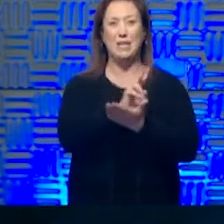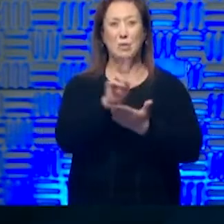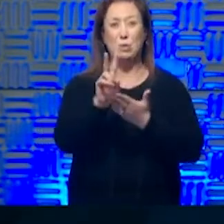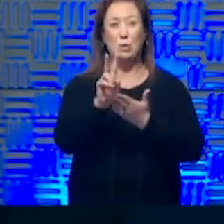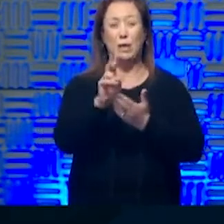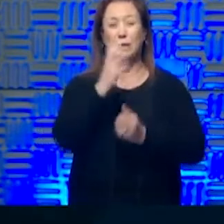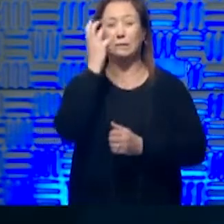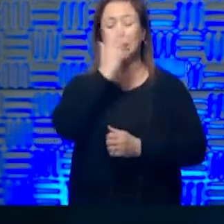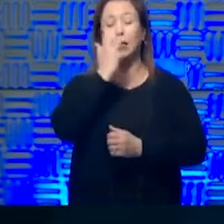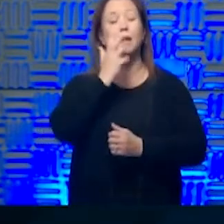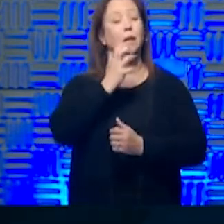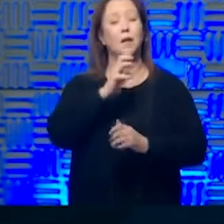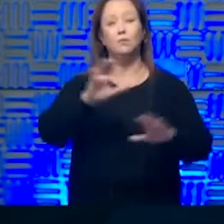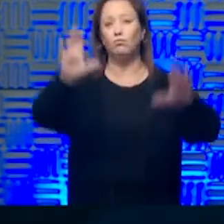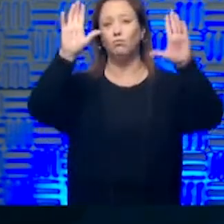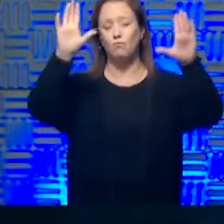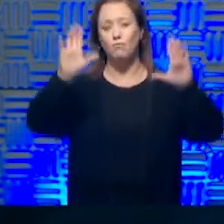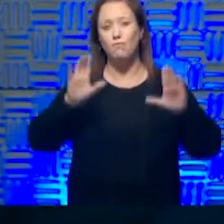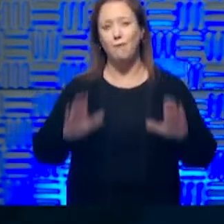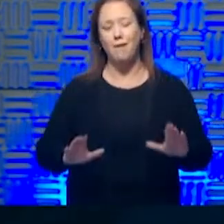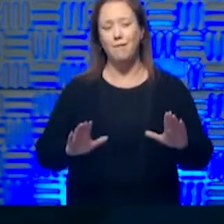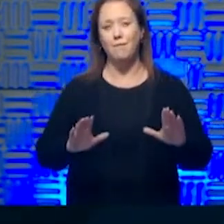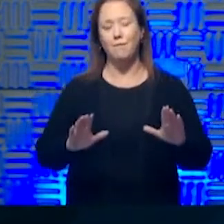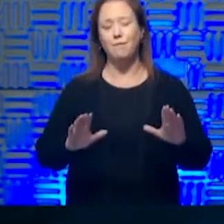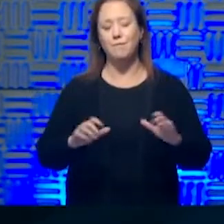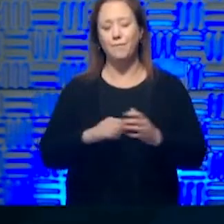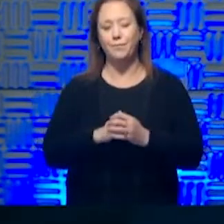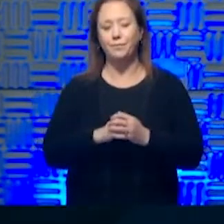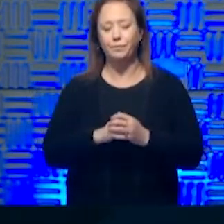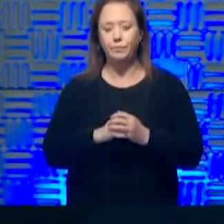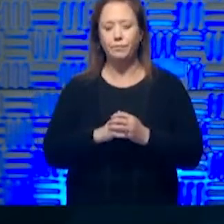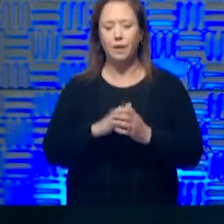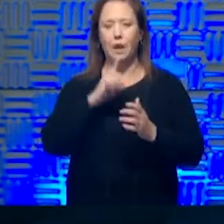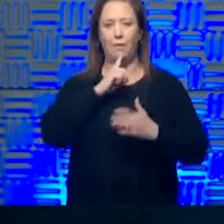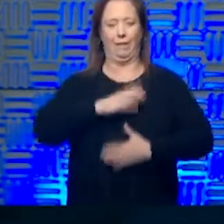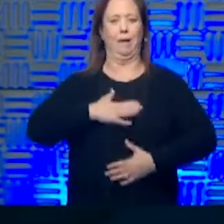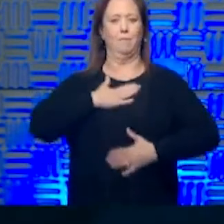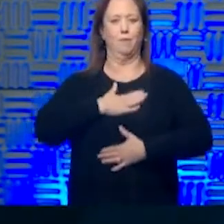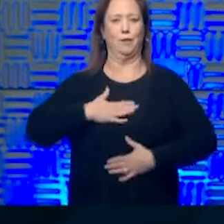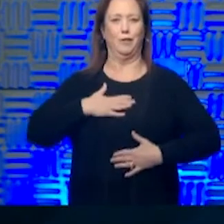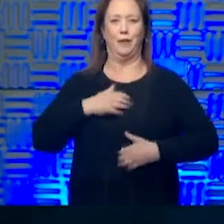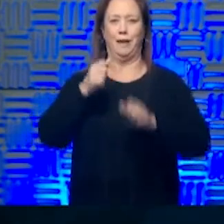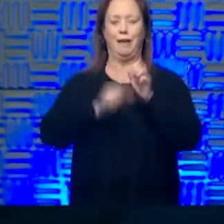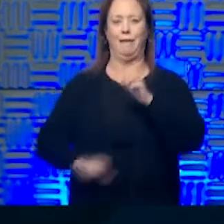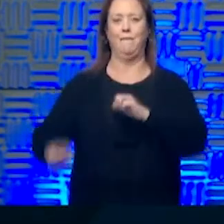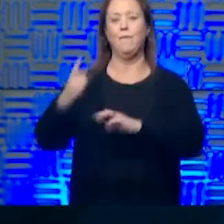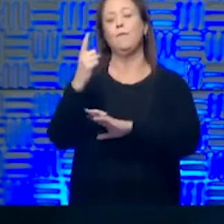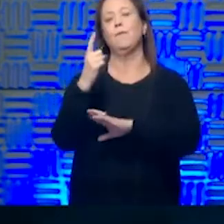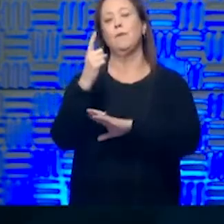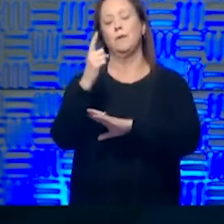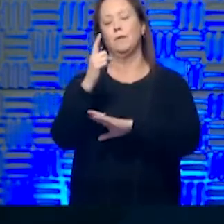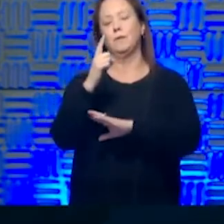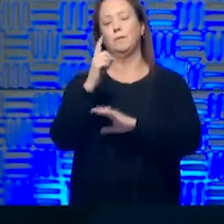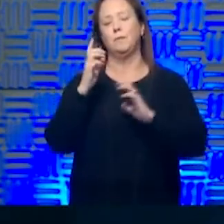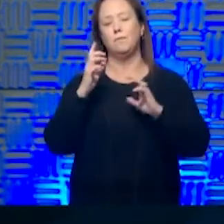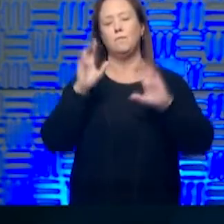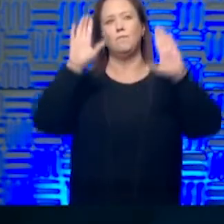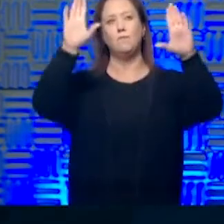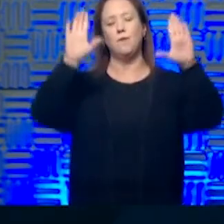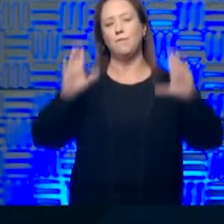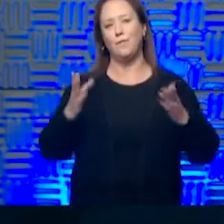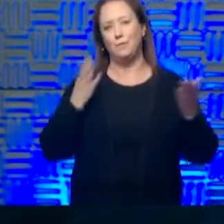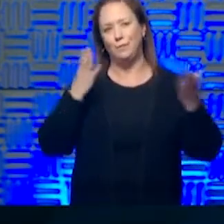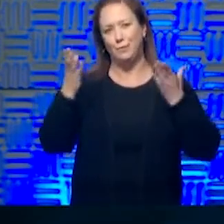is truly amazing out there. And I just appreciate everybody's tremendous service in